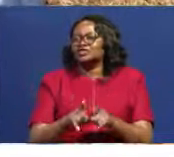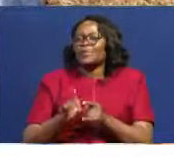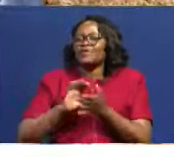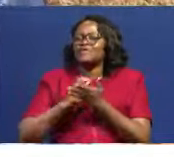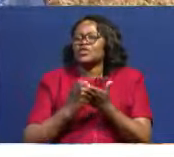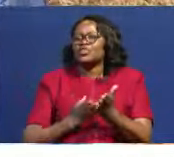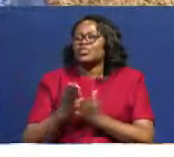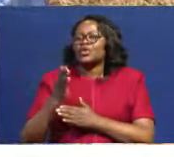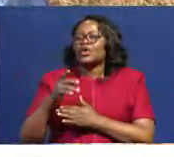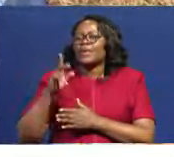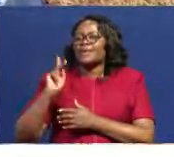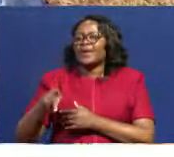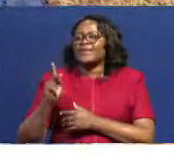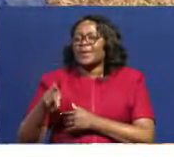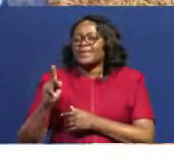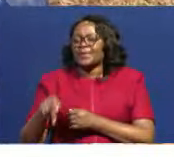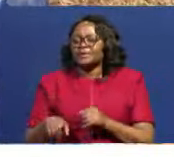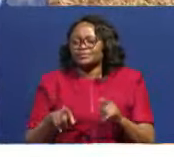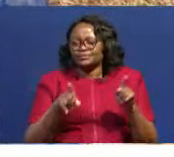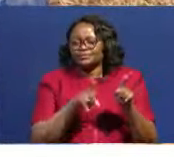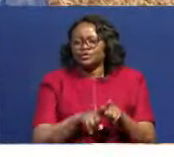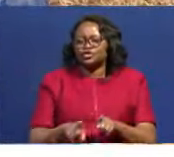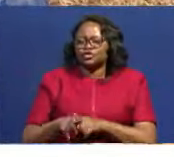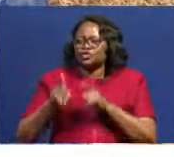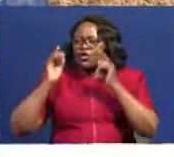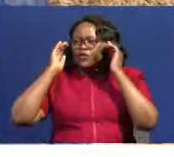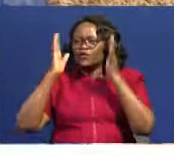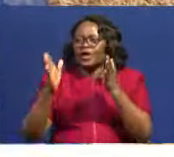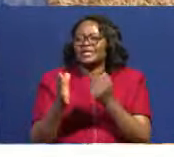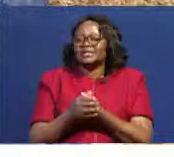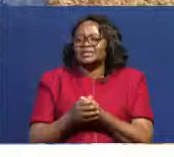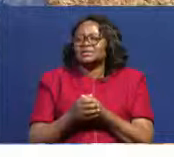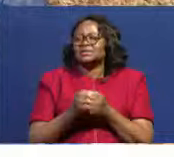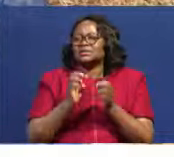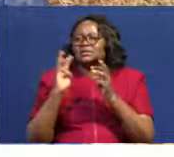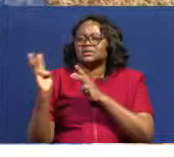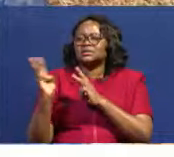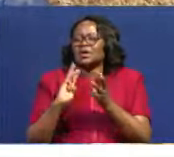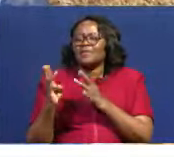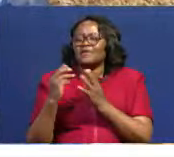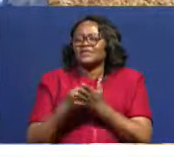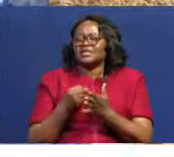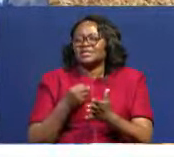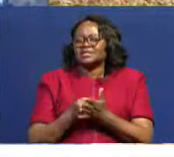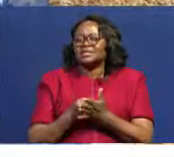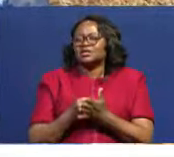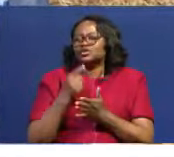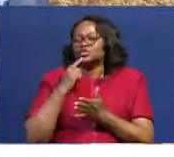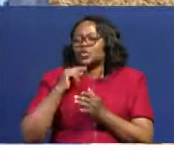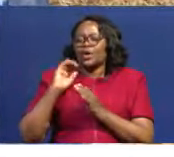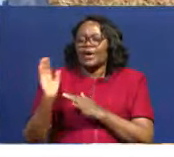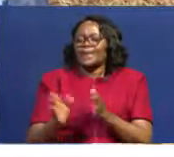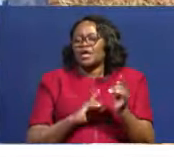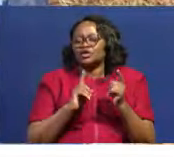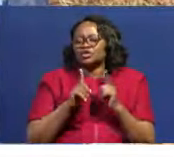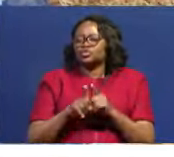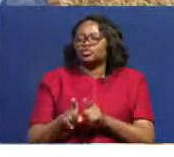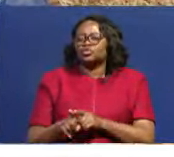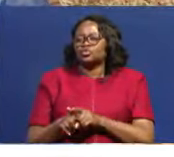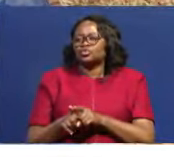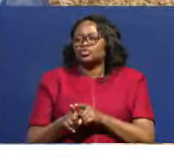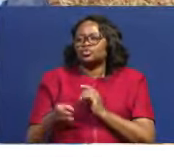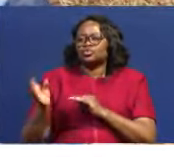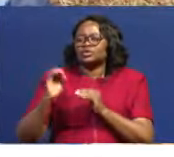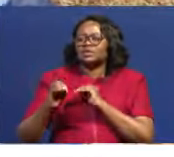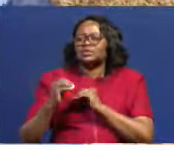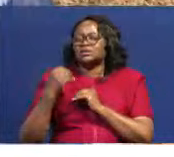funded through PPP. Then also, we are also focusing on also climate financing. So we intend to also raise